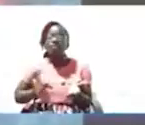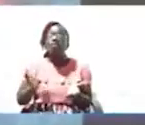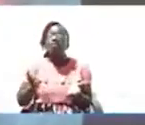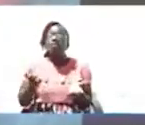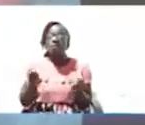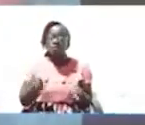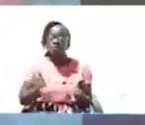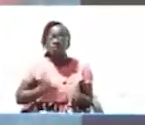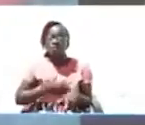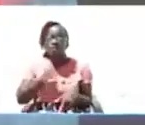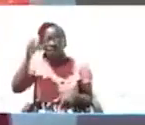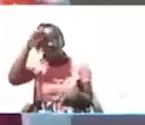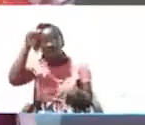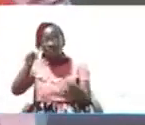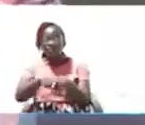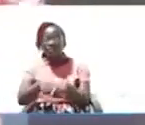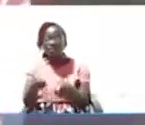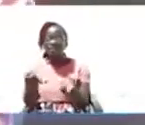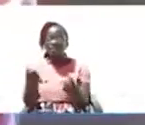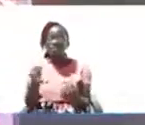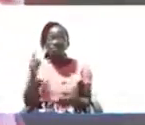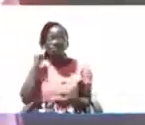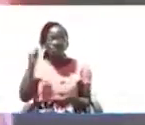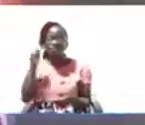When our brother Delali was testifying,